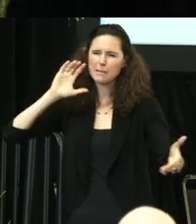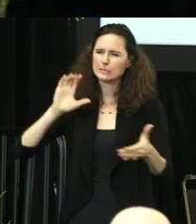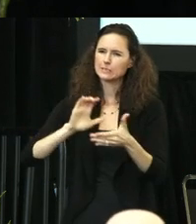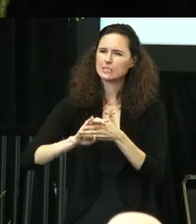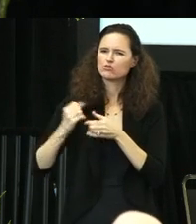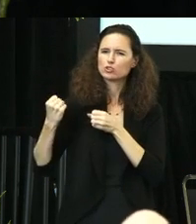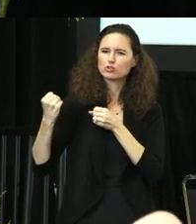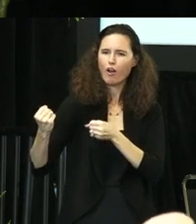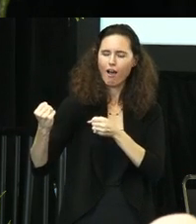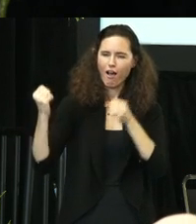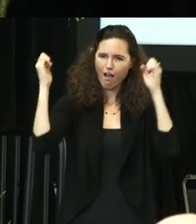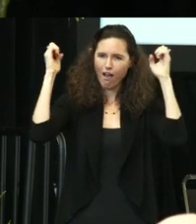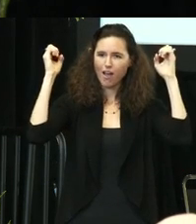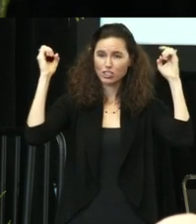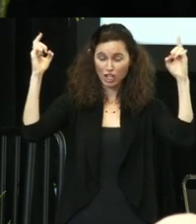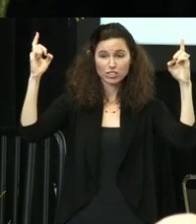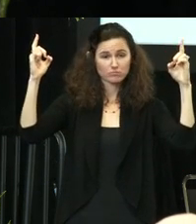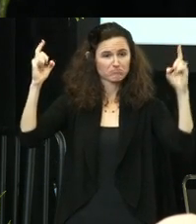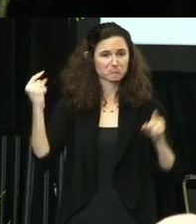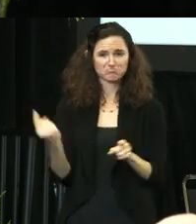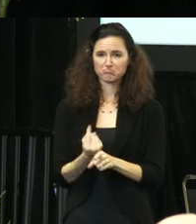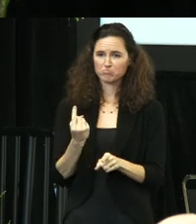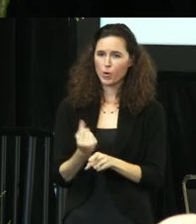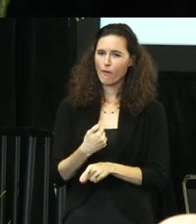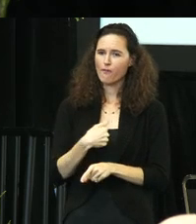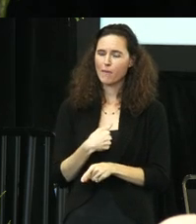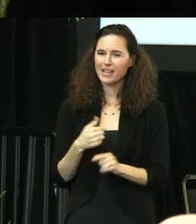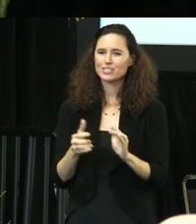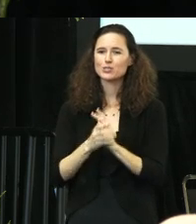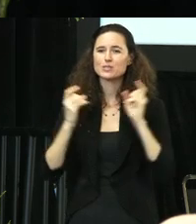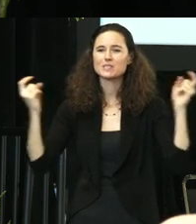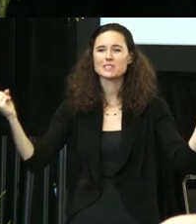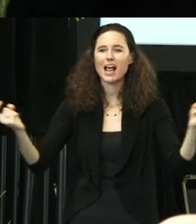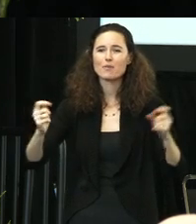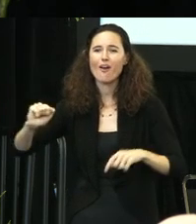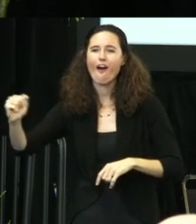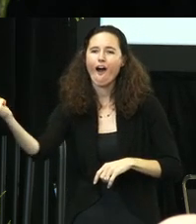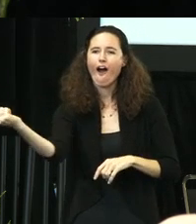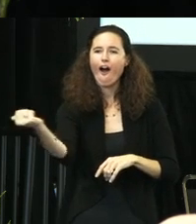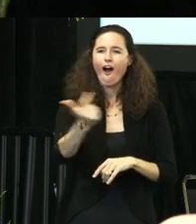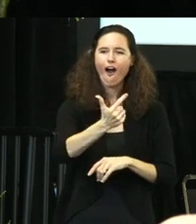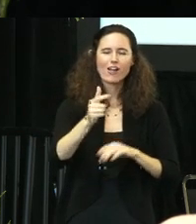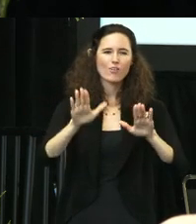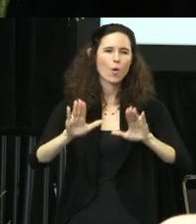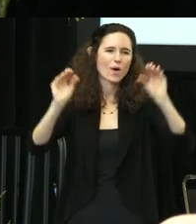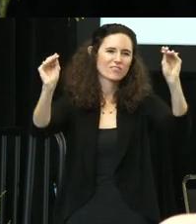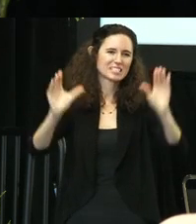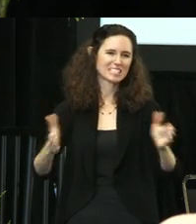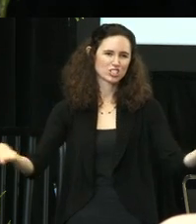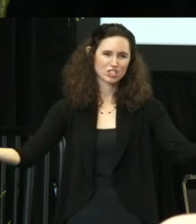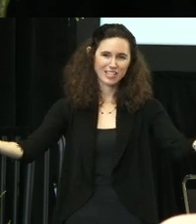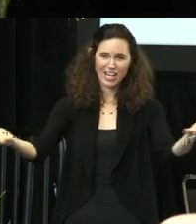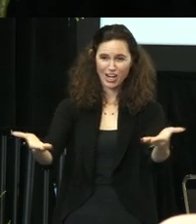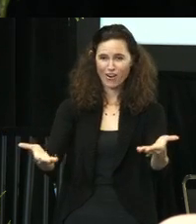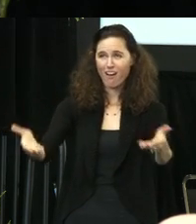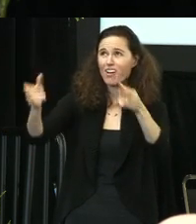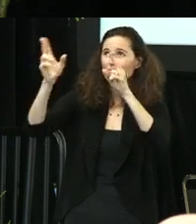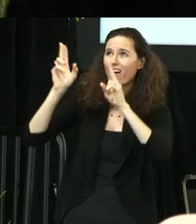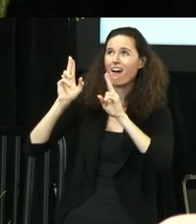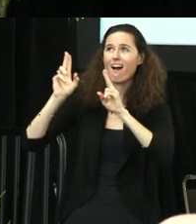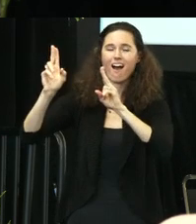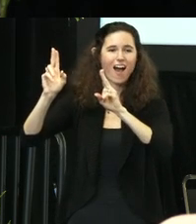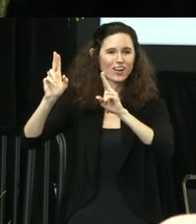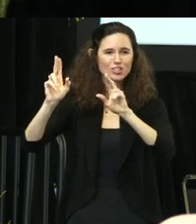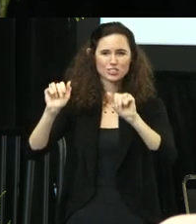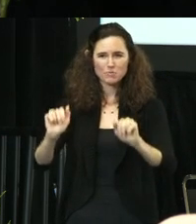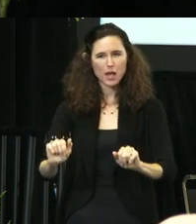education. And so it's only appropriate to celebrate the great work of our faculty here at Convocation, and I'm honored to be able to